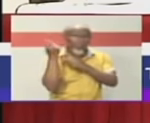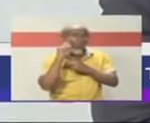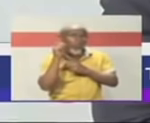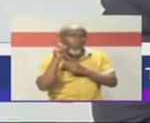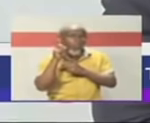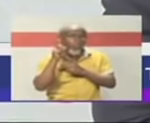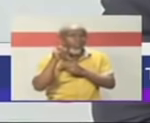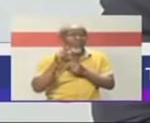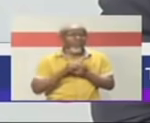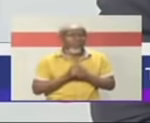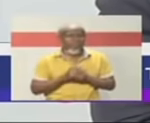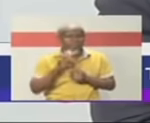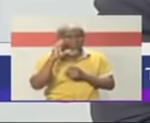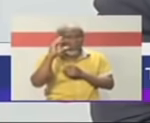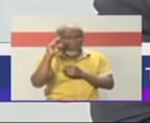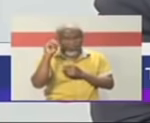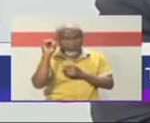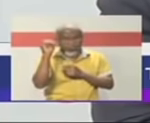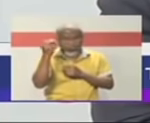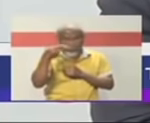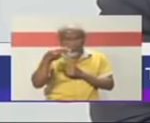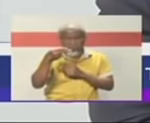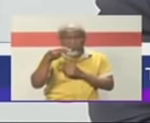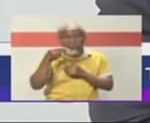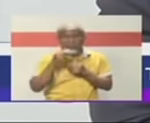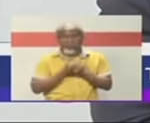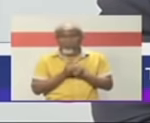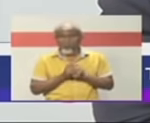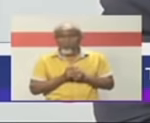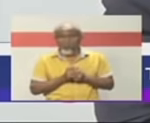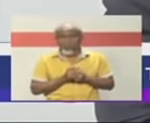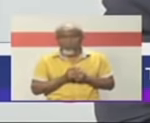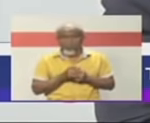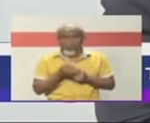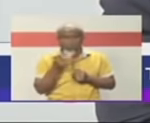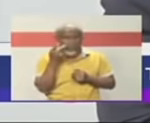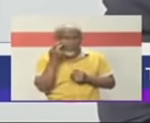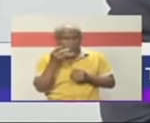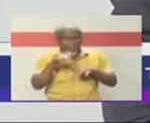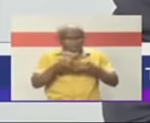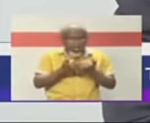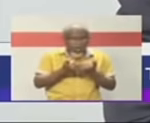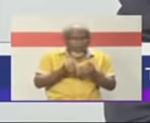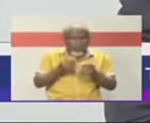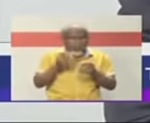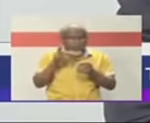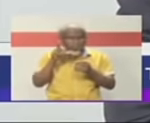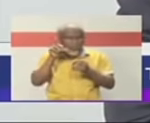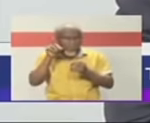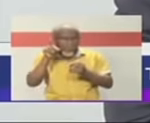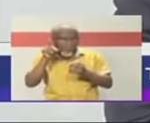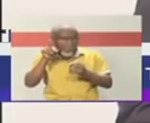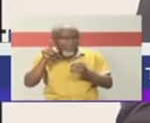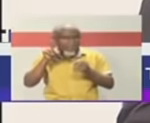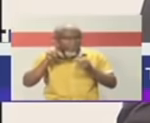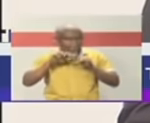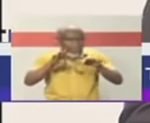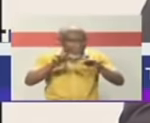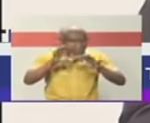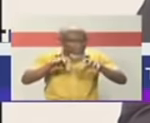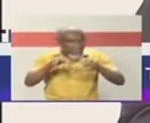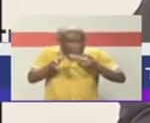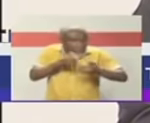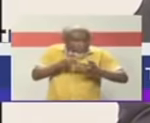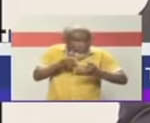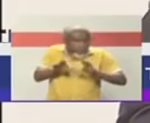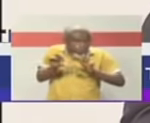share an example of how the COVID-19 virus and or the Delta variant can easily spread in a community. Dr.